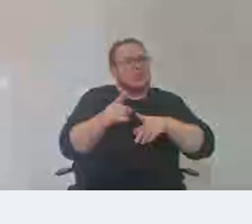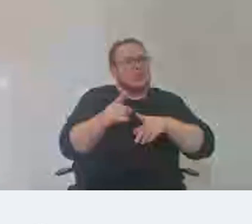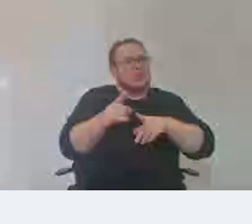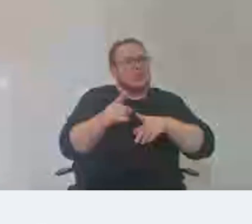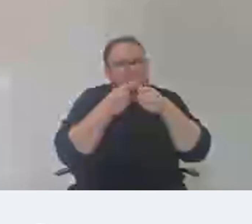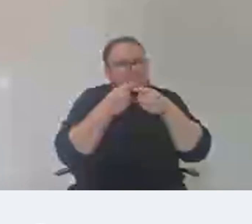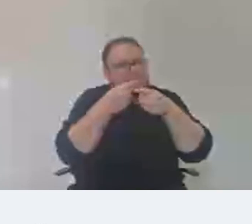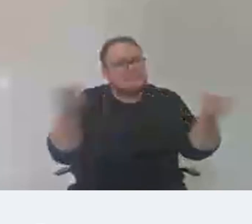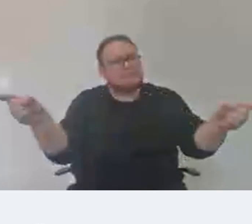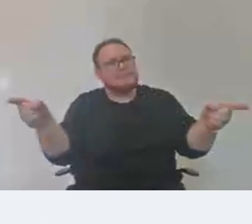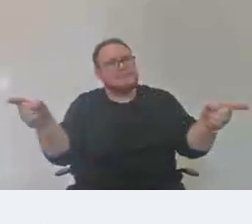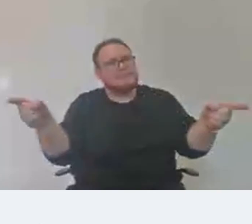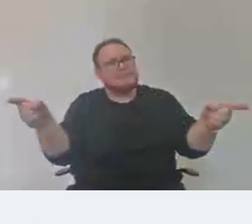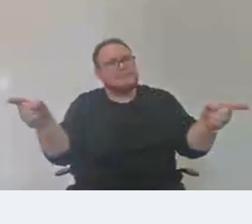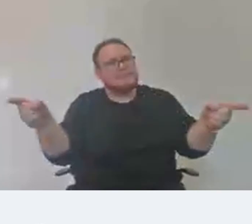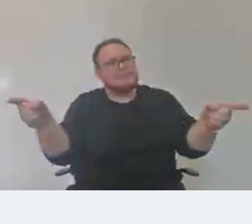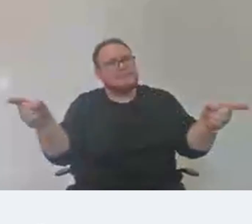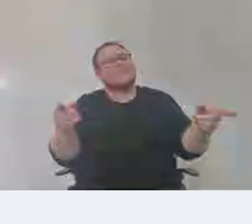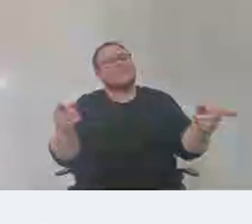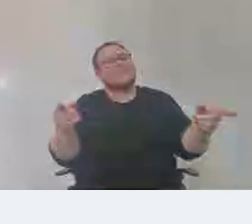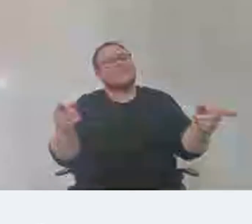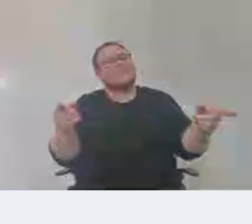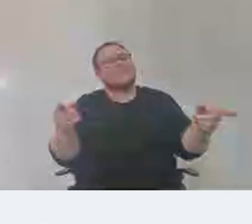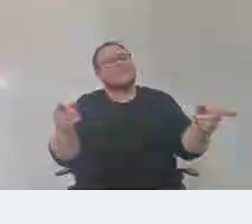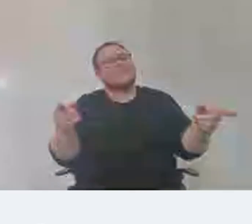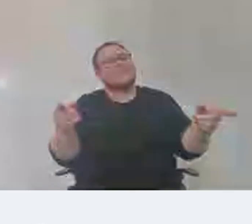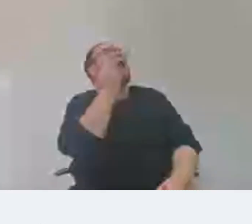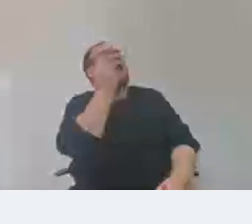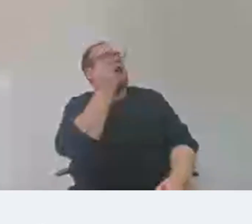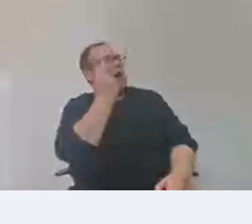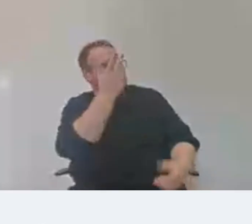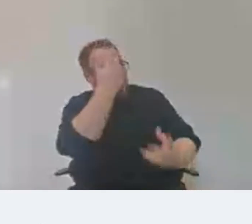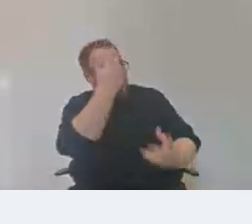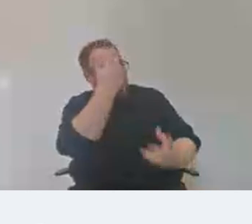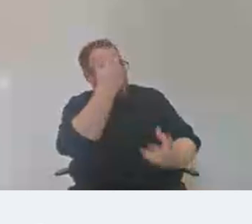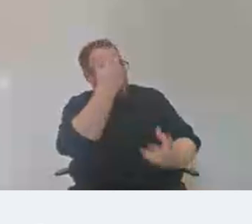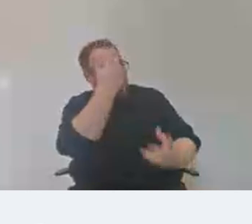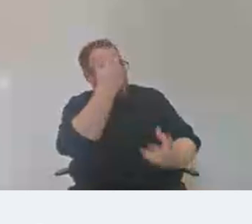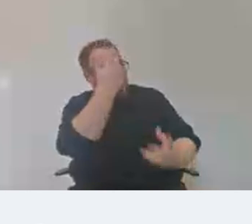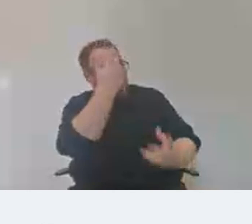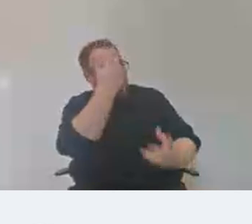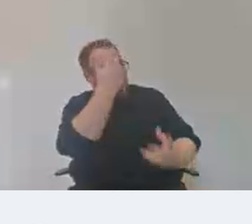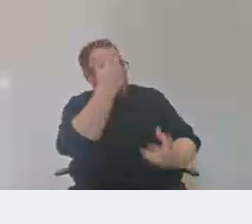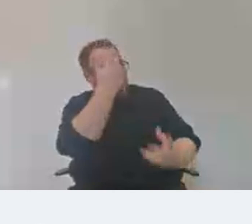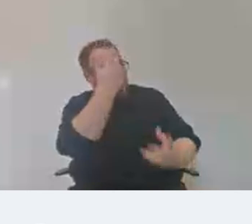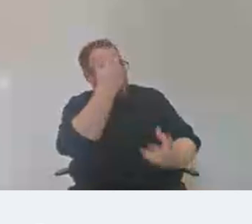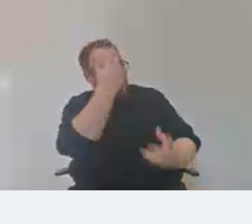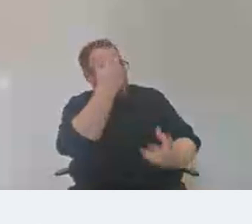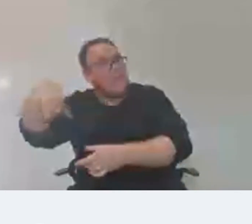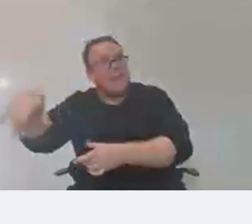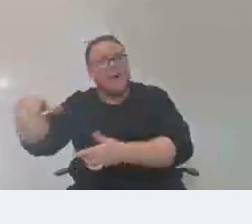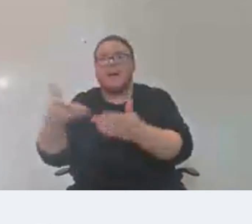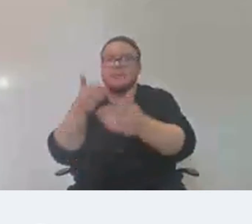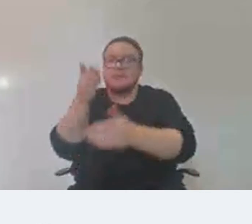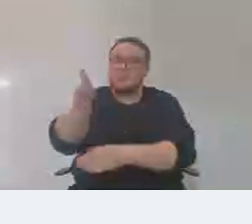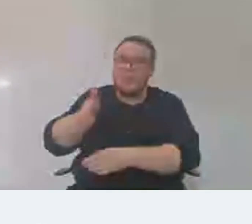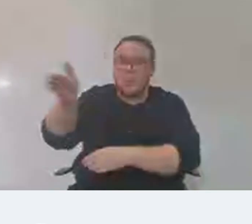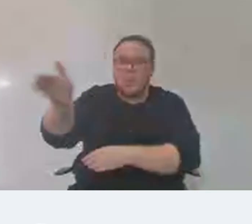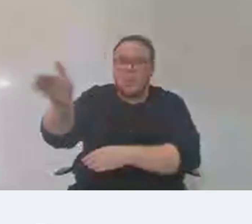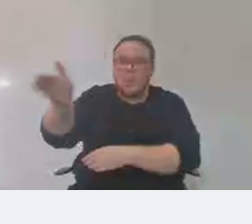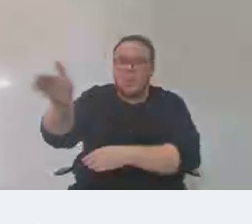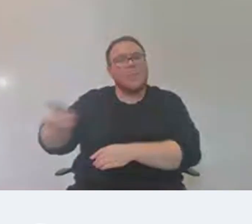months, general practice has transformed itself. We've not necessarily told people how it's changed, and I think that's probably the next